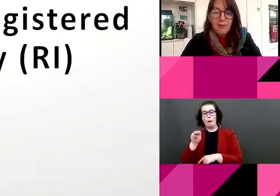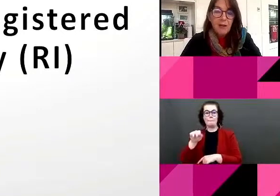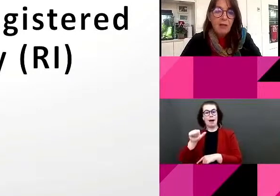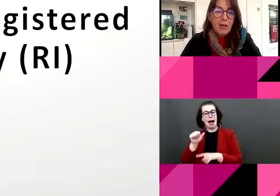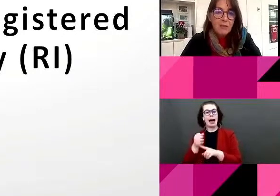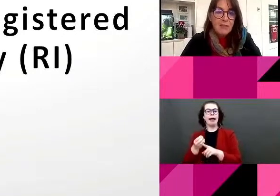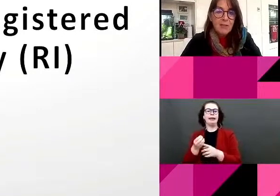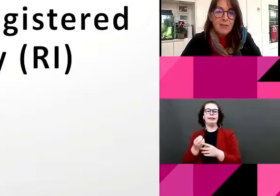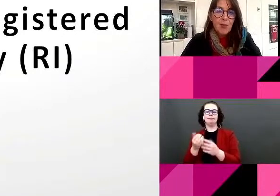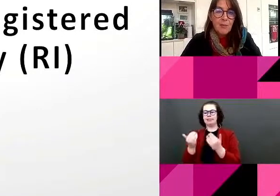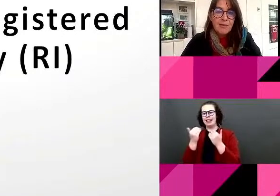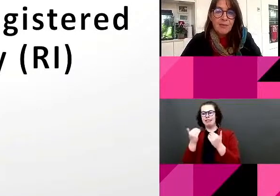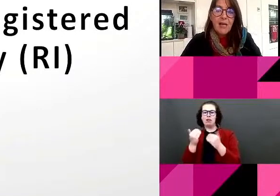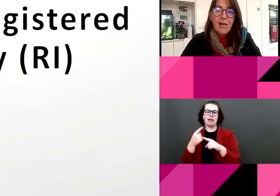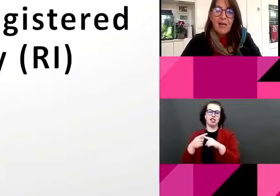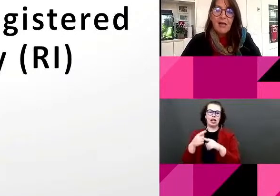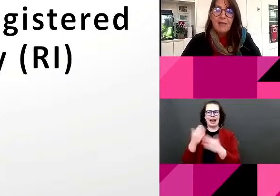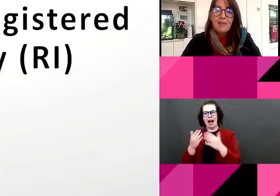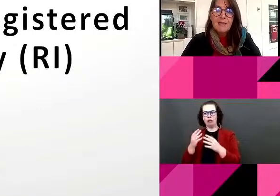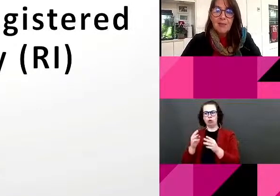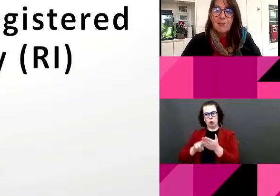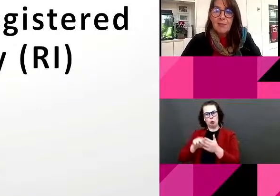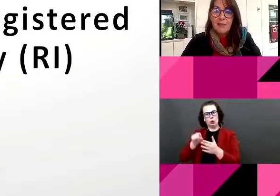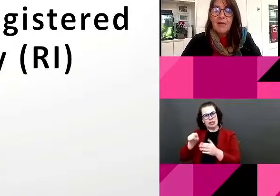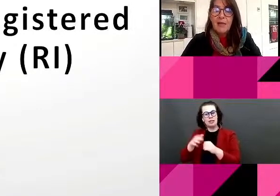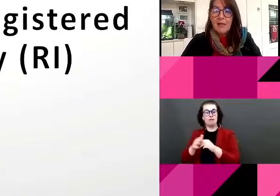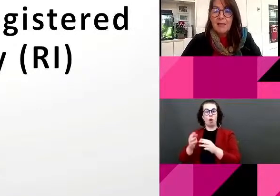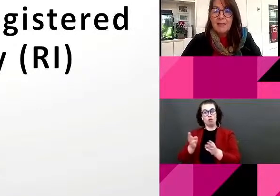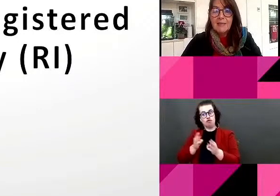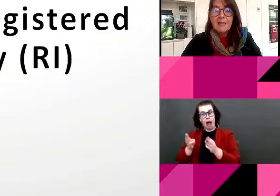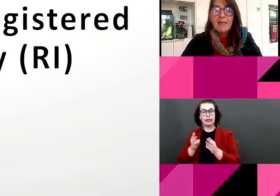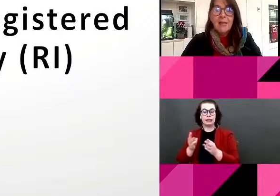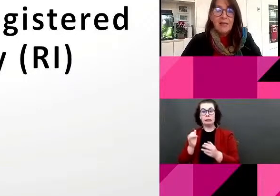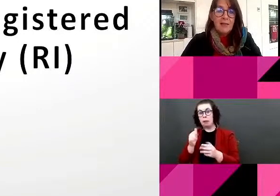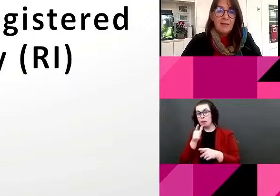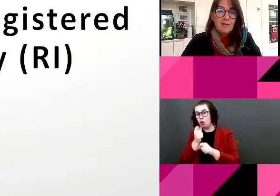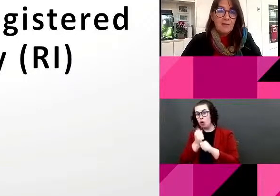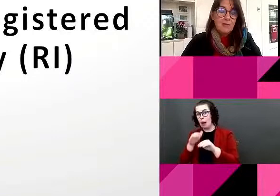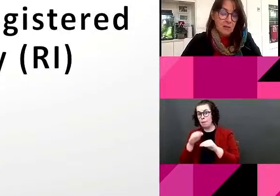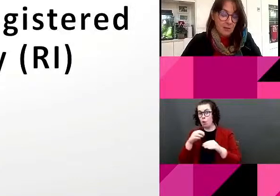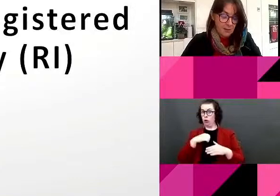it's very, very relevant at the moment and being highlighted